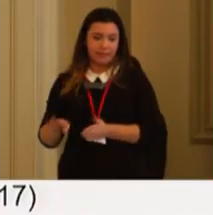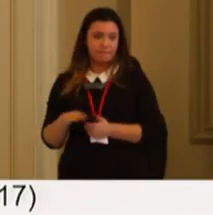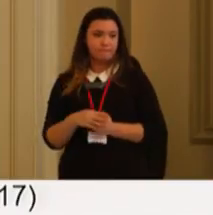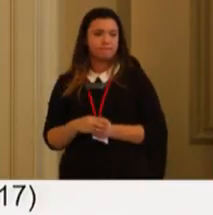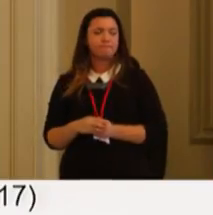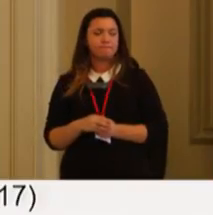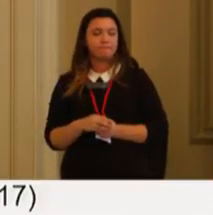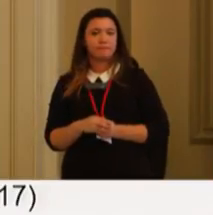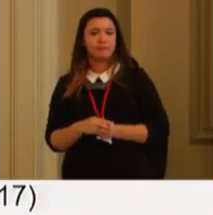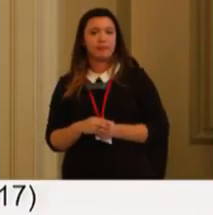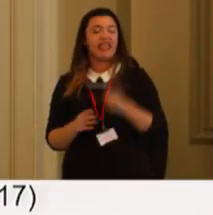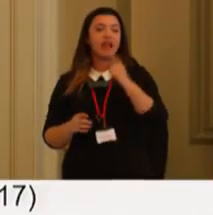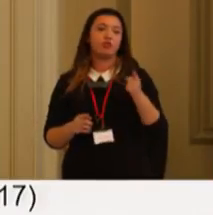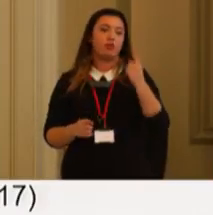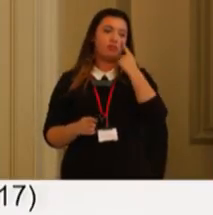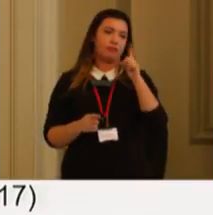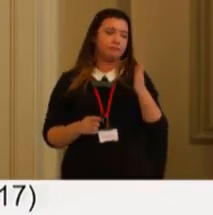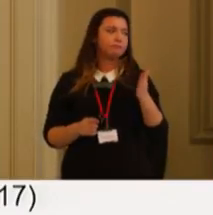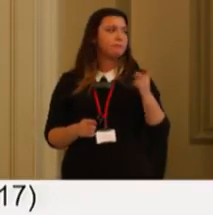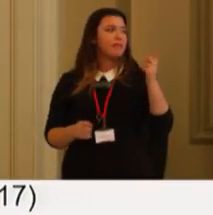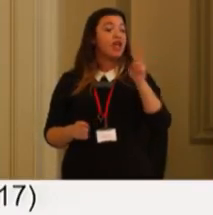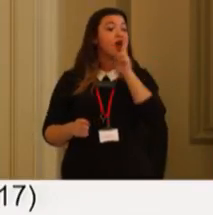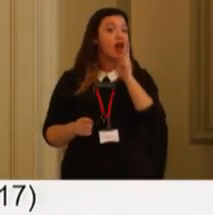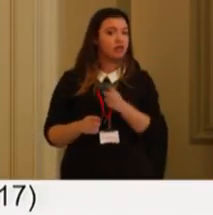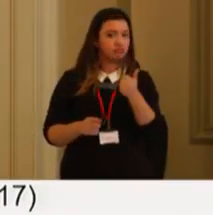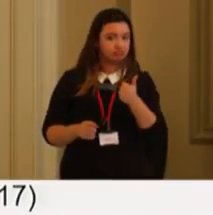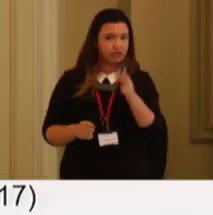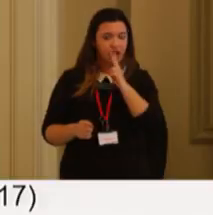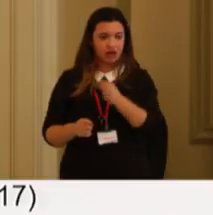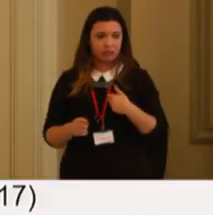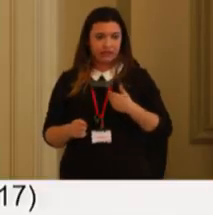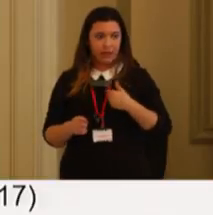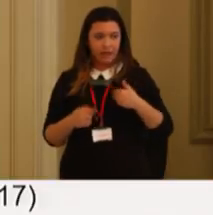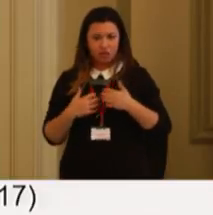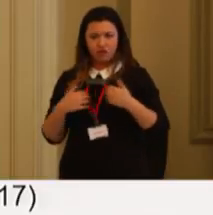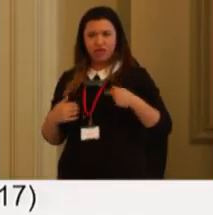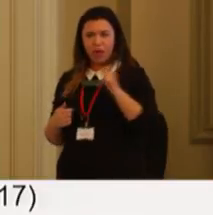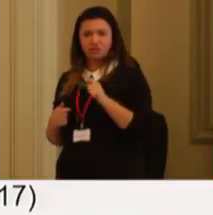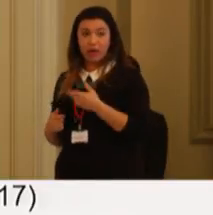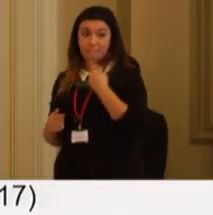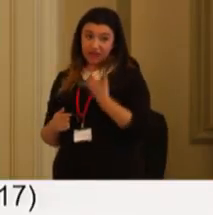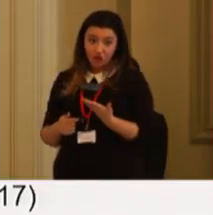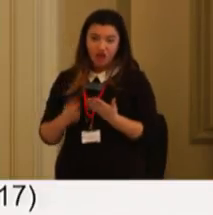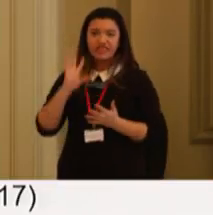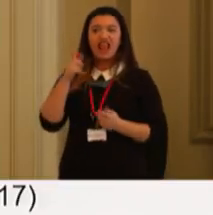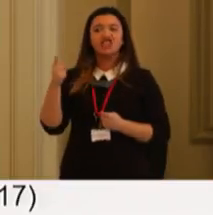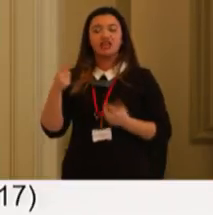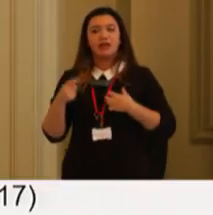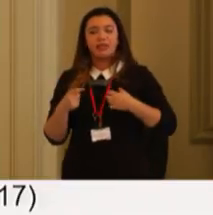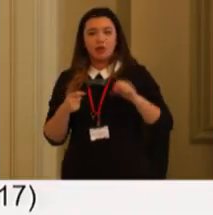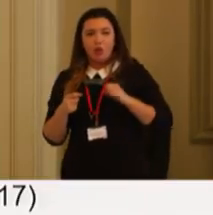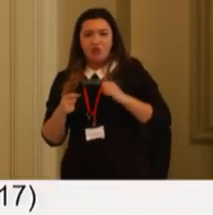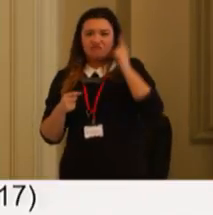future is to do with decision making or factors that feed into their decision making. So we'd like to find out how they're